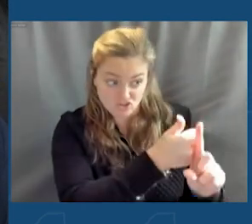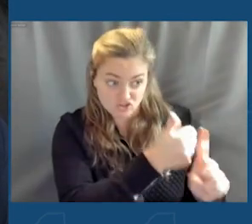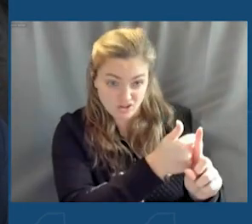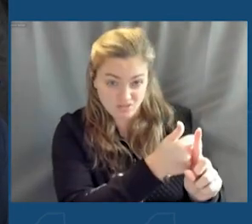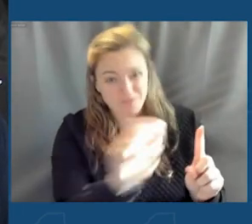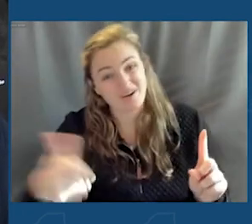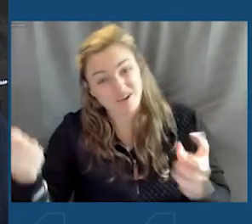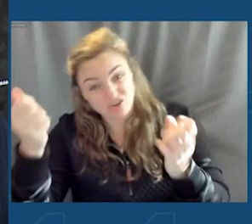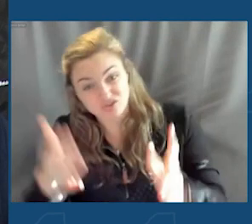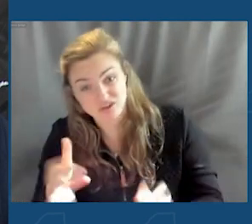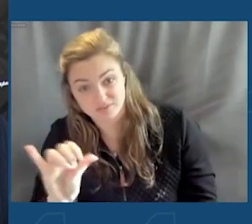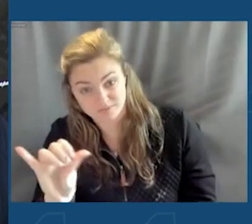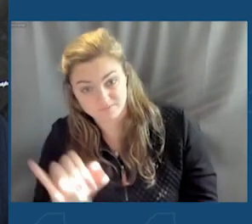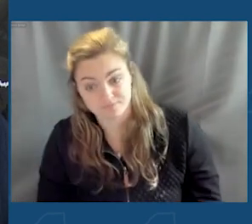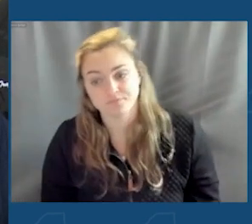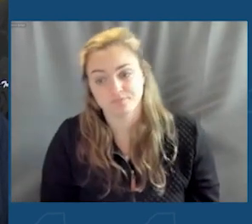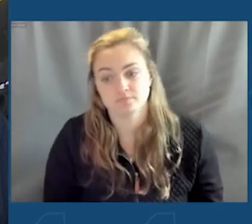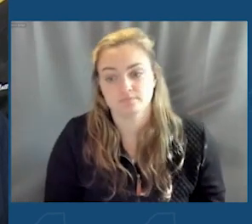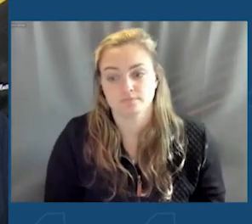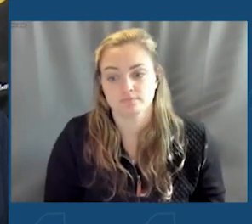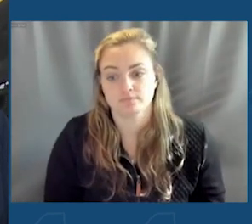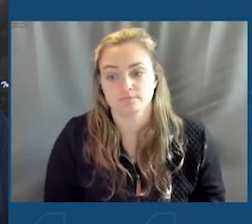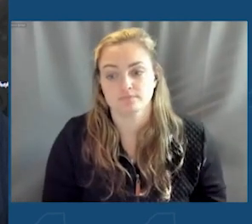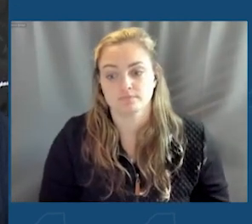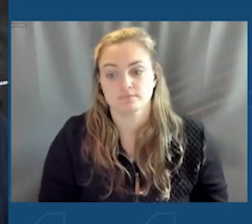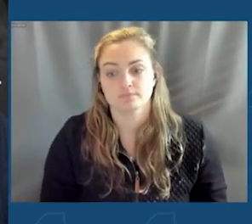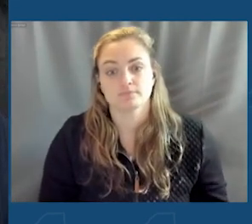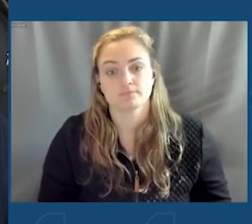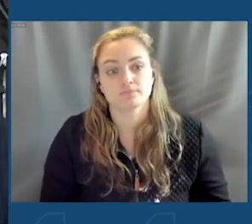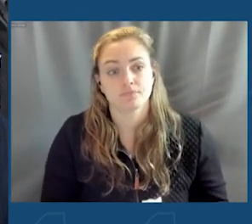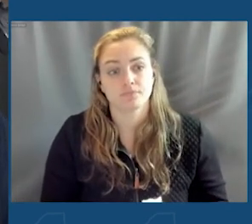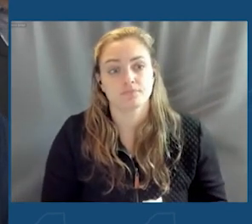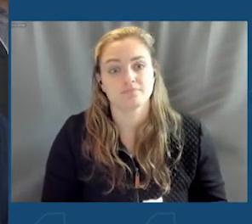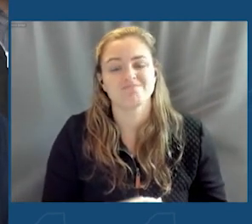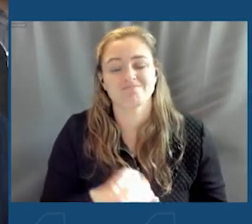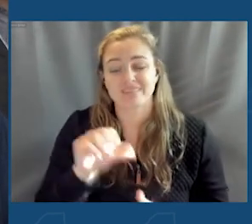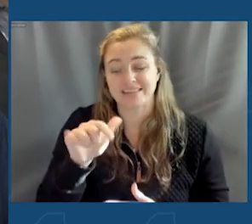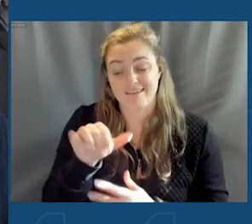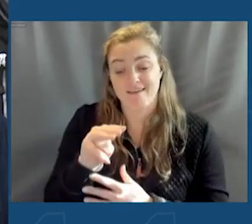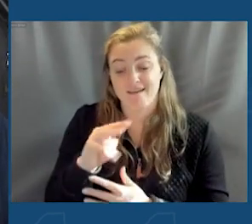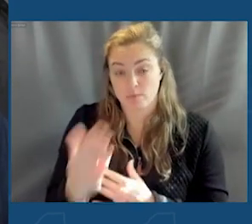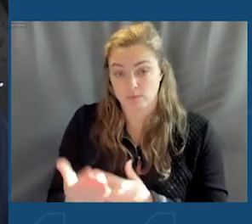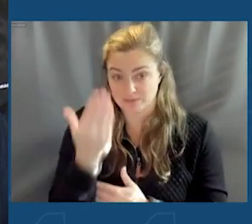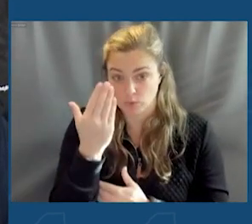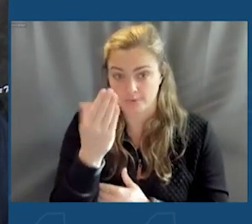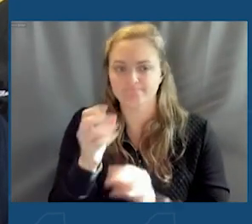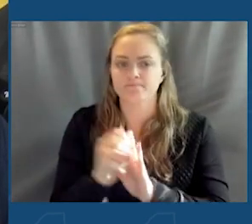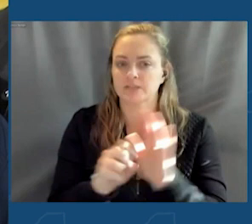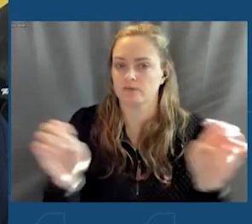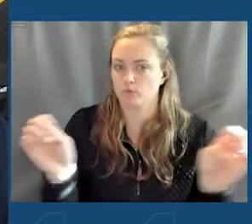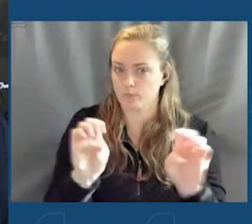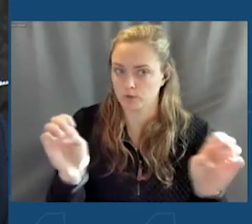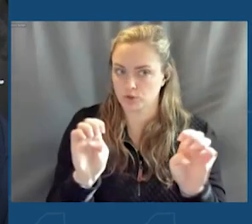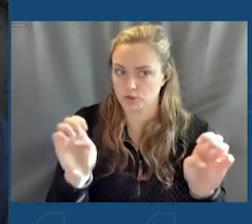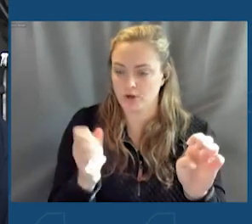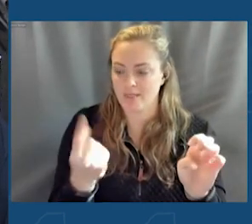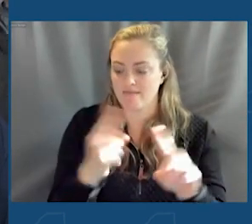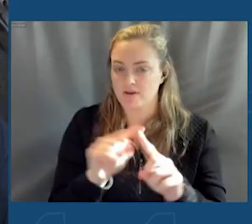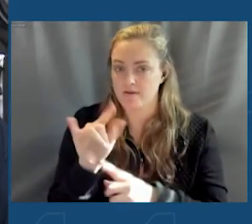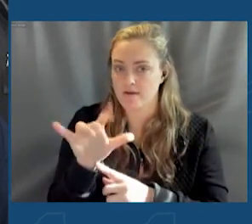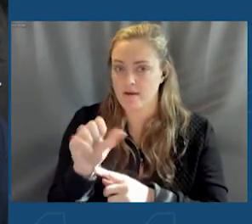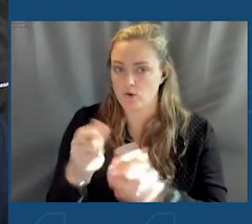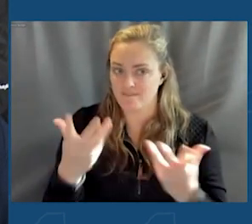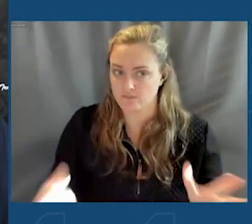road. As of 10 a.m. this morning, we are under a state of emergency in the 11 counties that have been